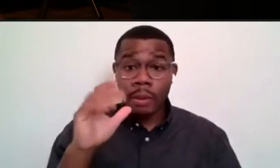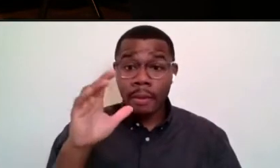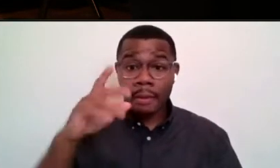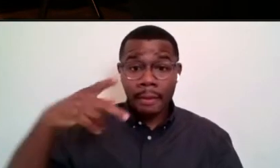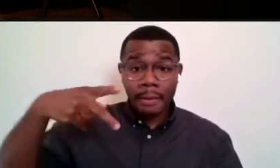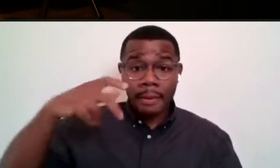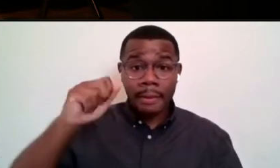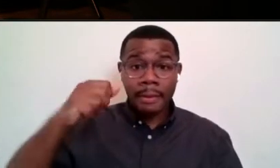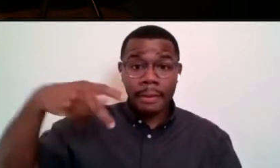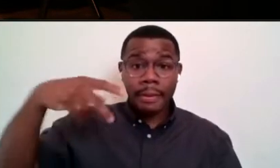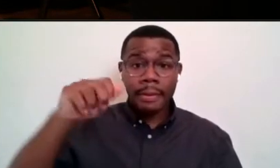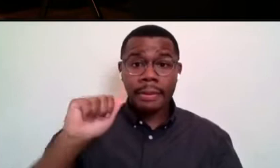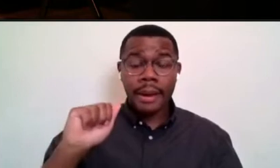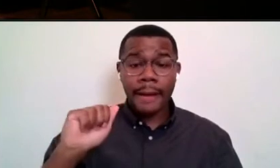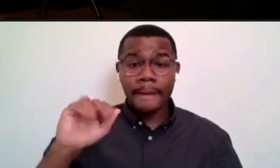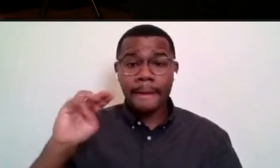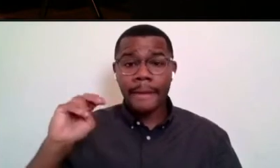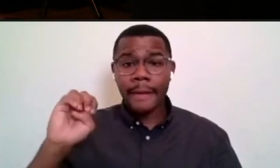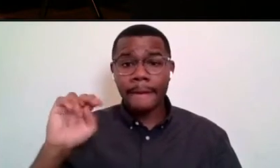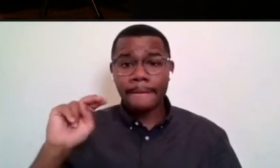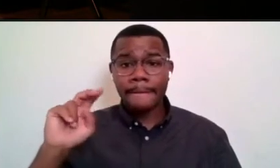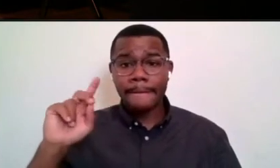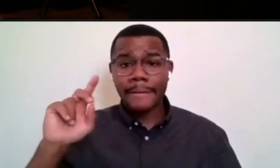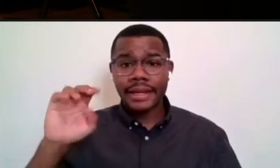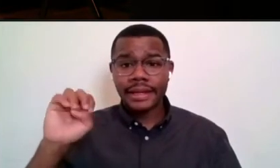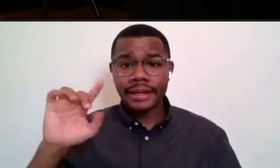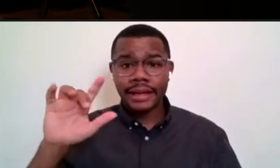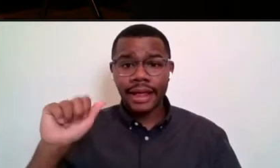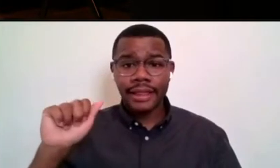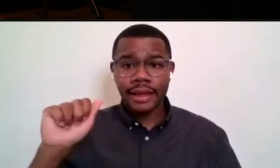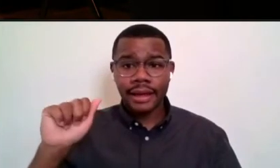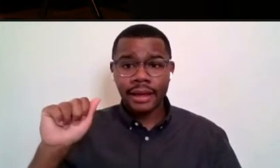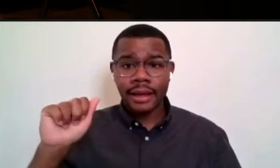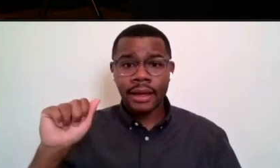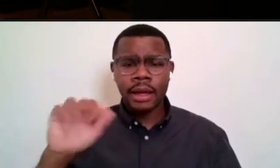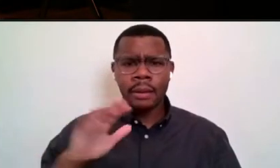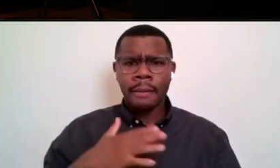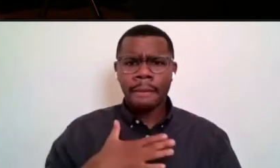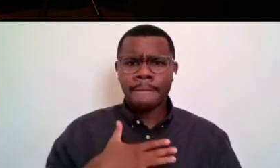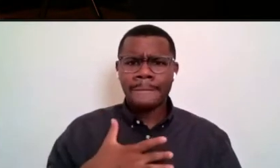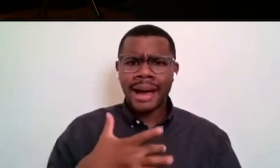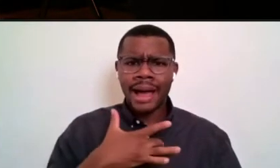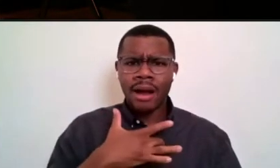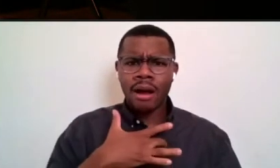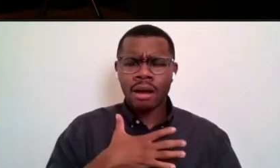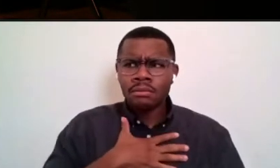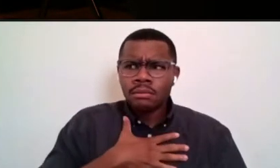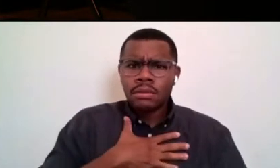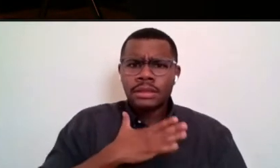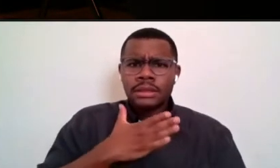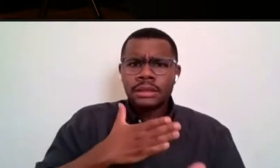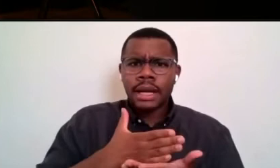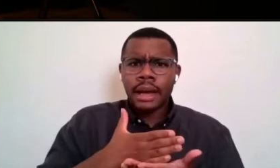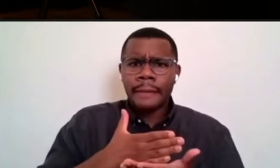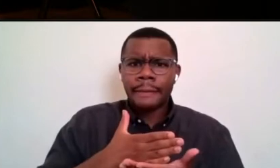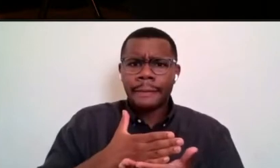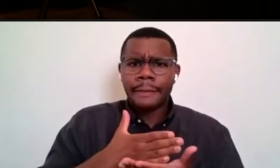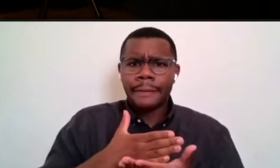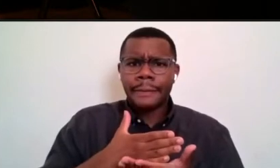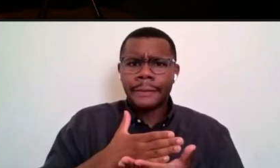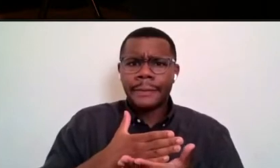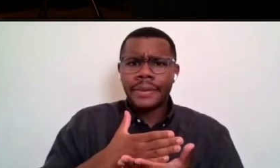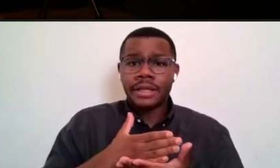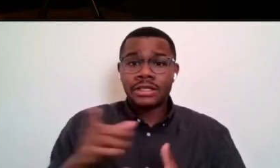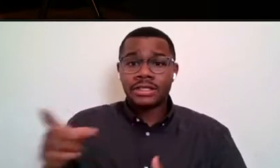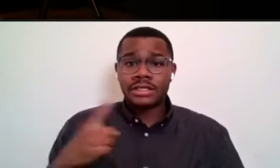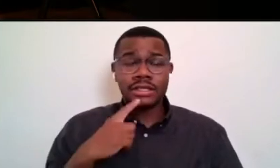And I'm just outside of Johannesburg, and my heart just stopped. She goes, you're asking us to write like Papa Mandela. And